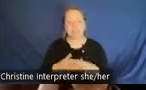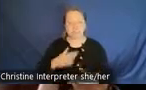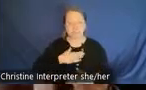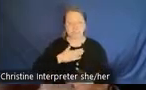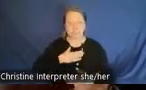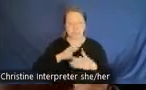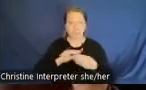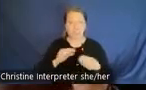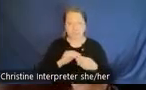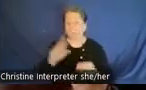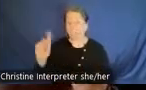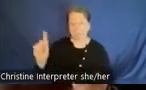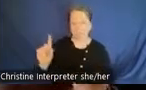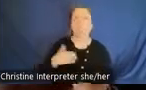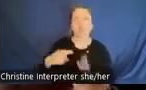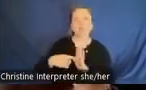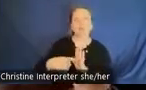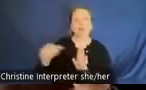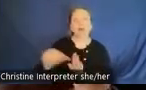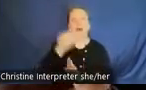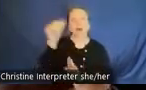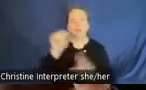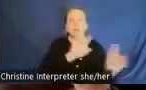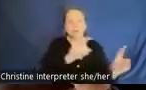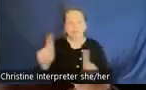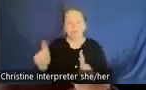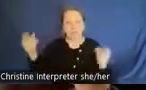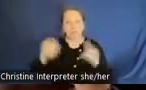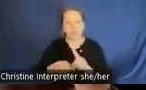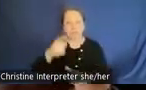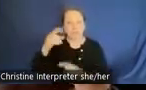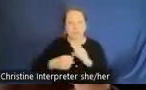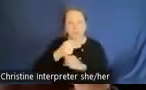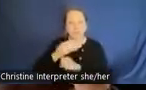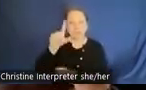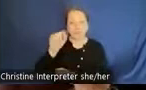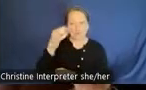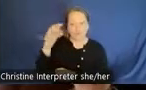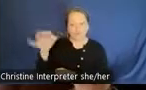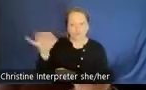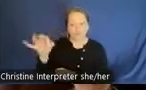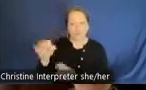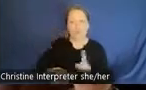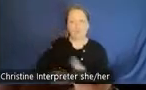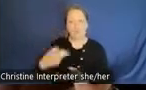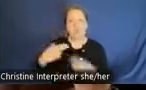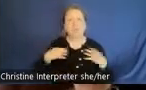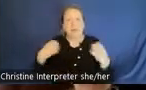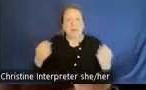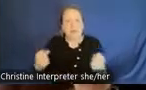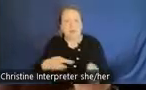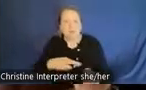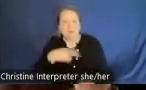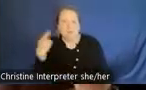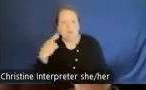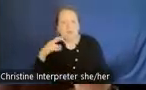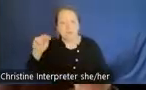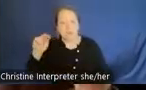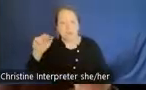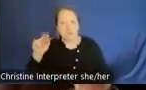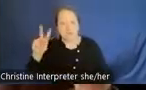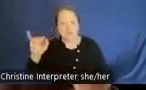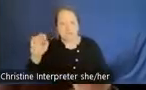you a housing needs survey that was done in 2019 by Health Risk Navigation. And of the